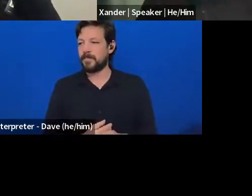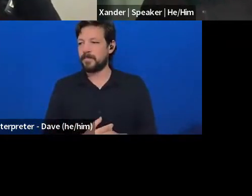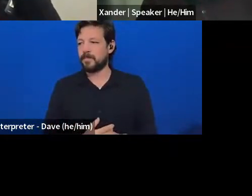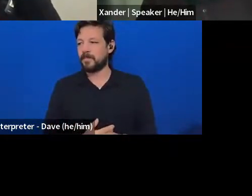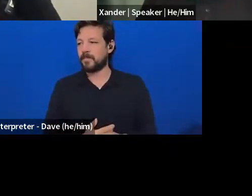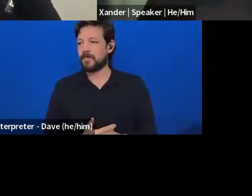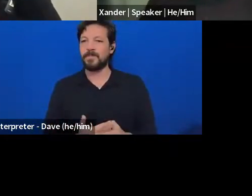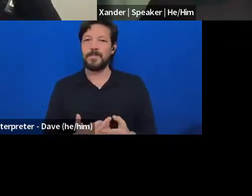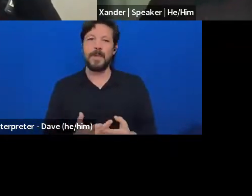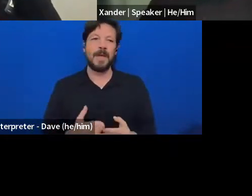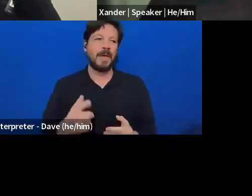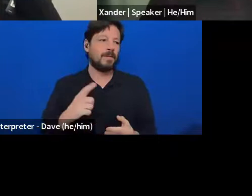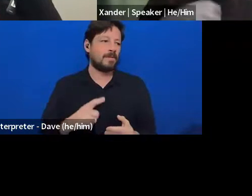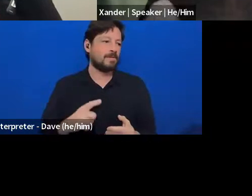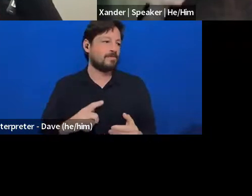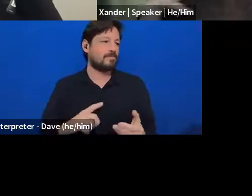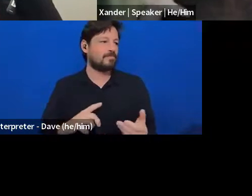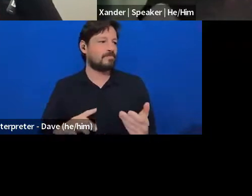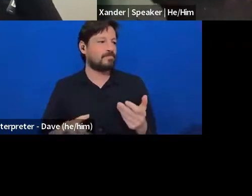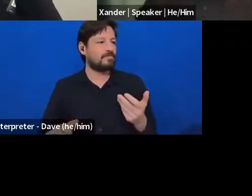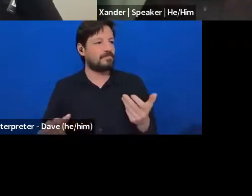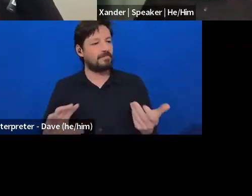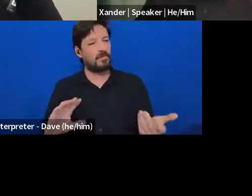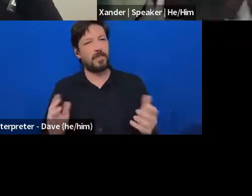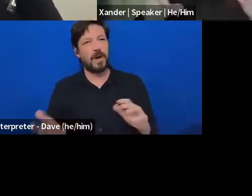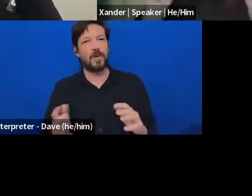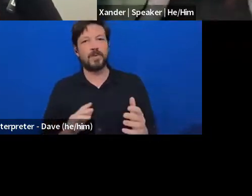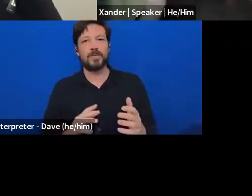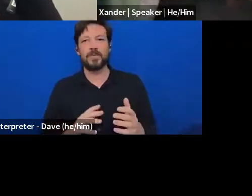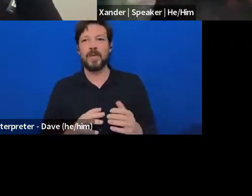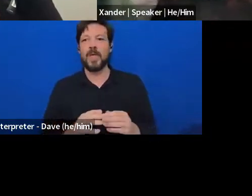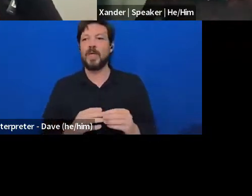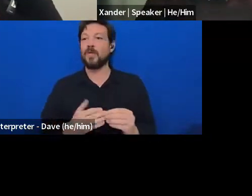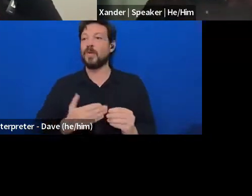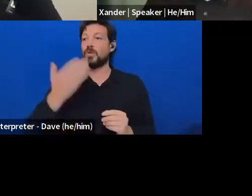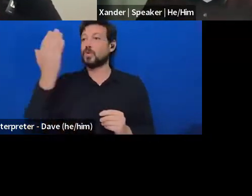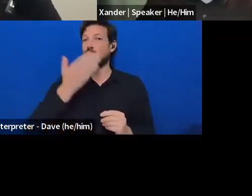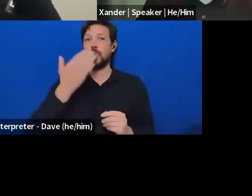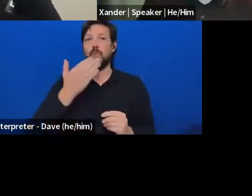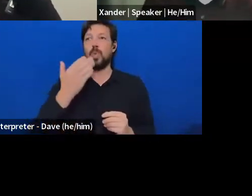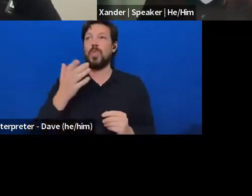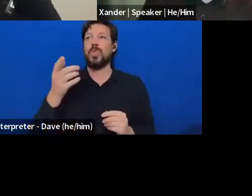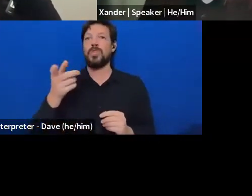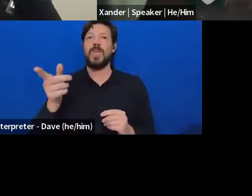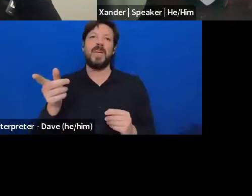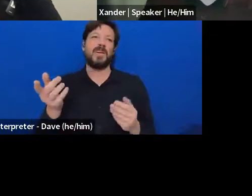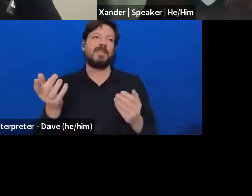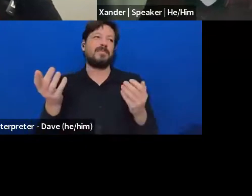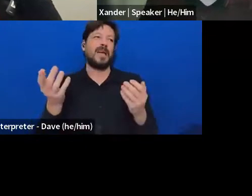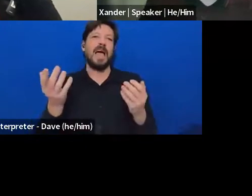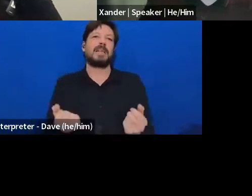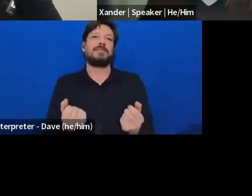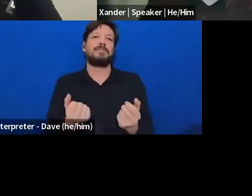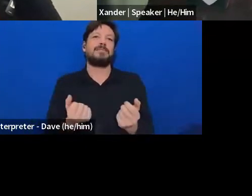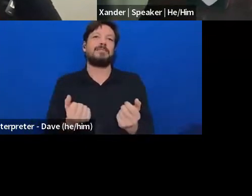it was kind of like the school had everything they needed to know. We kept telling them to